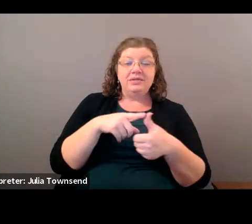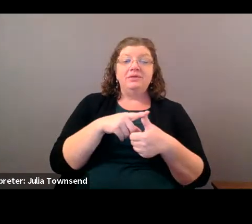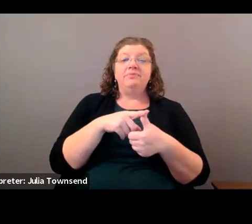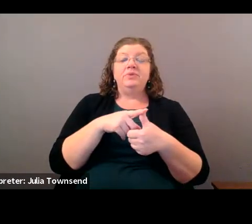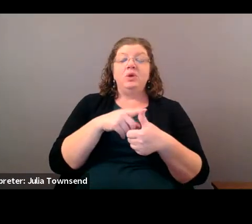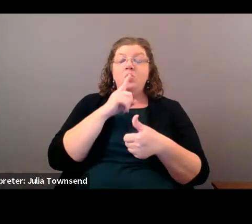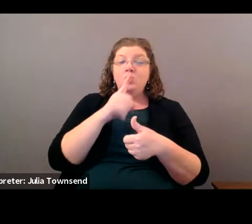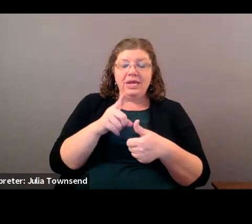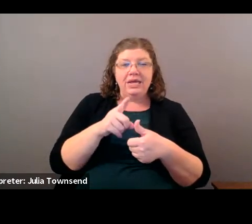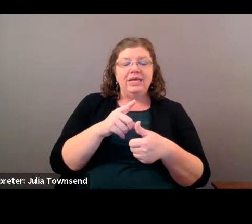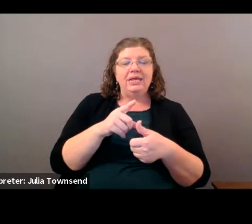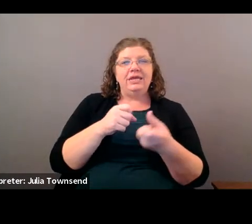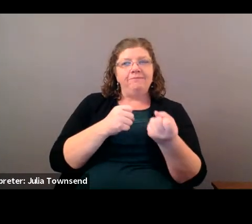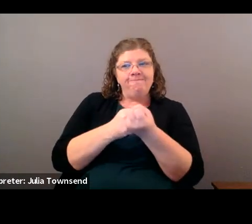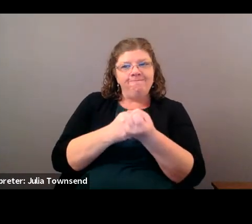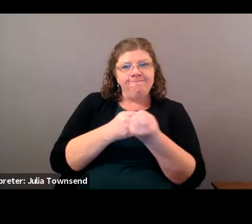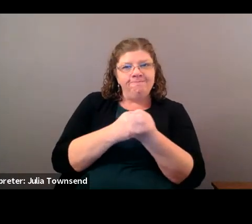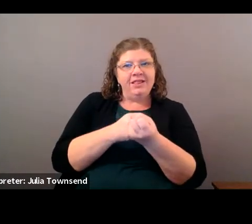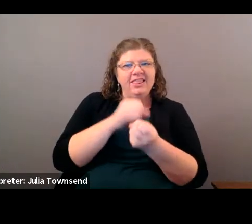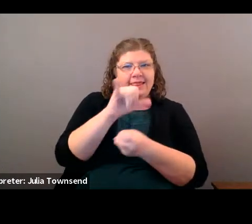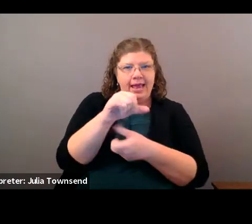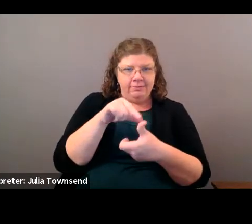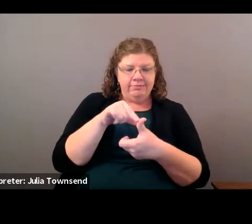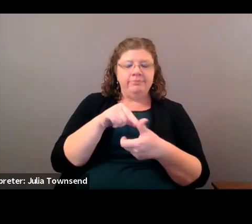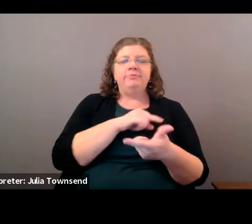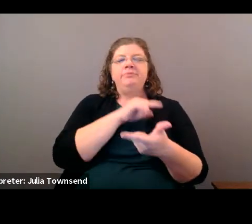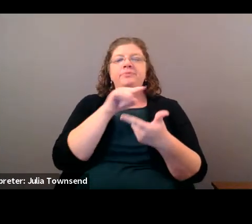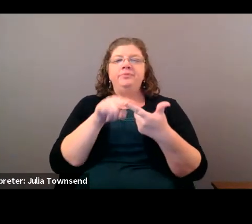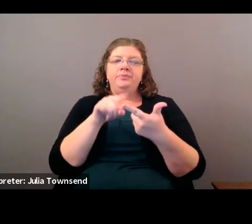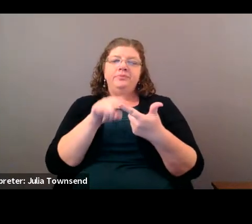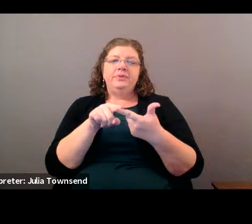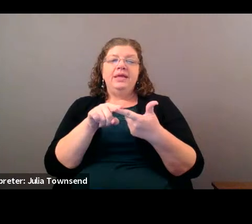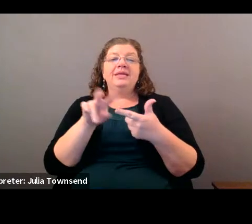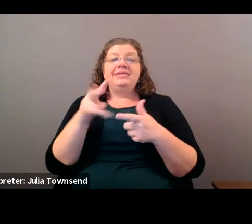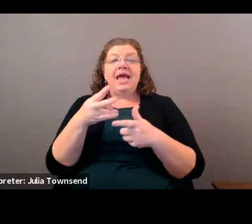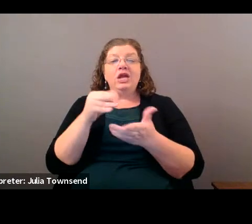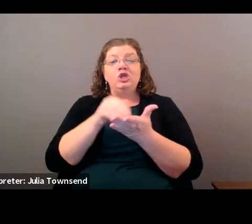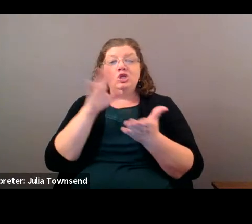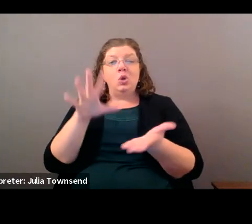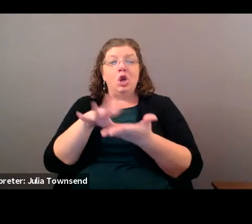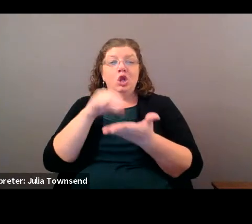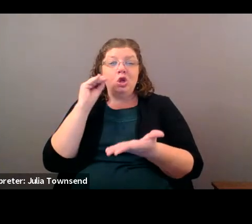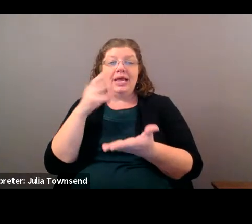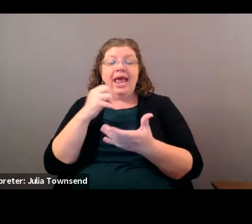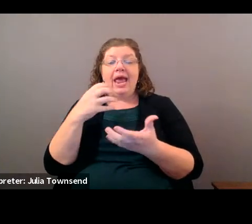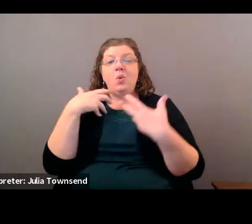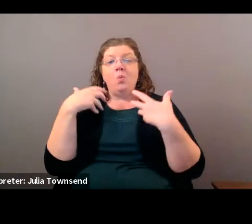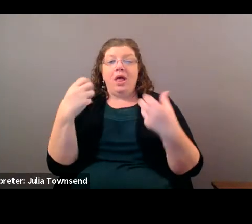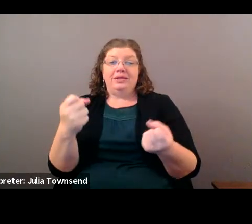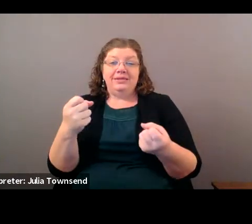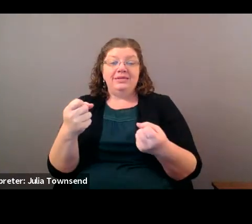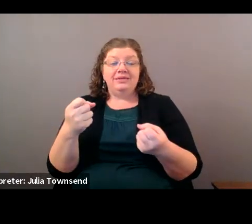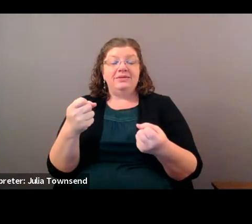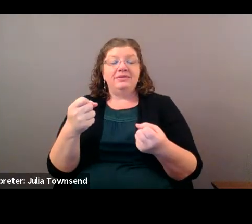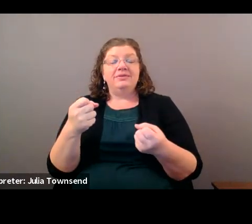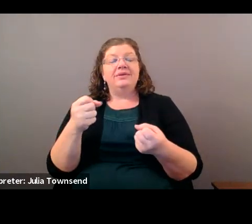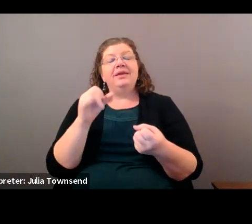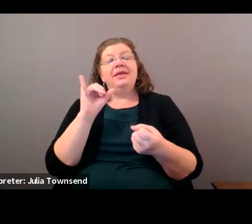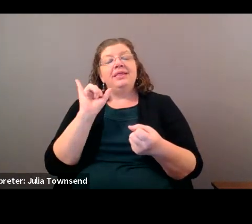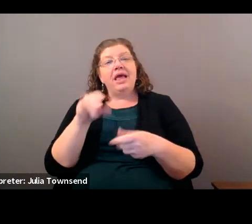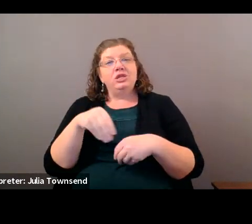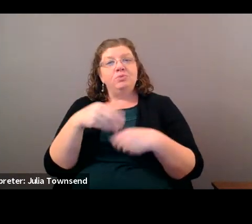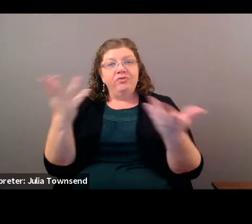really investing in that. The second one is, as you could see, the student learning and wellness. And that's just